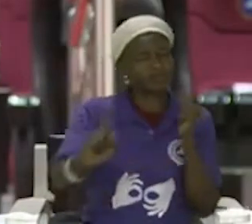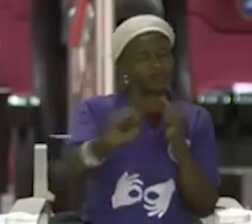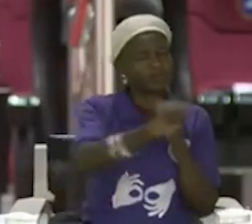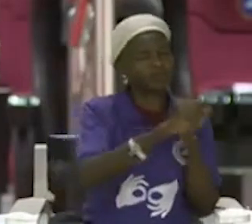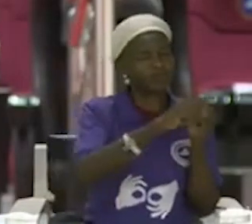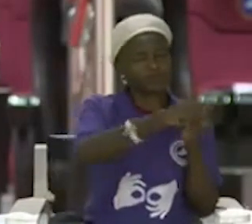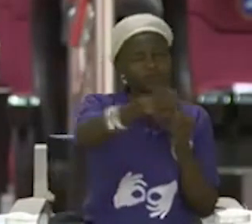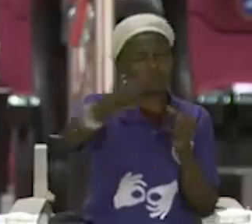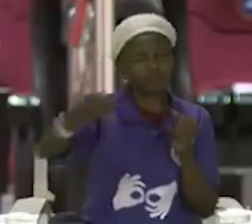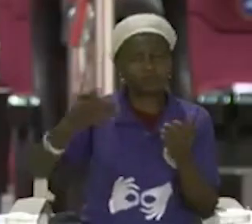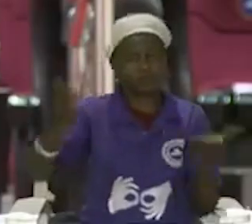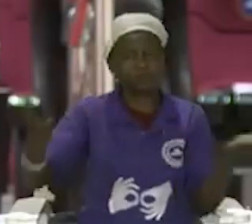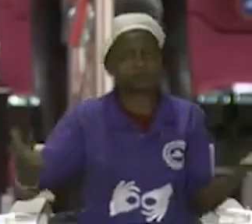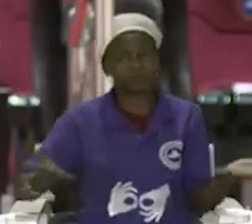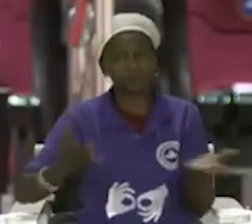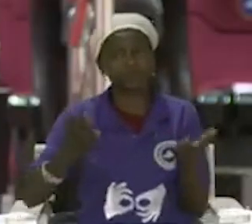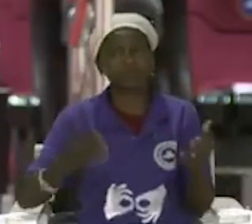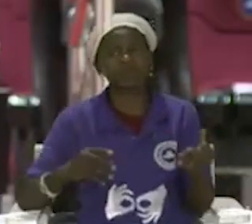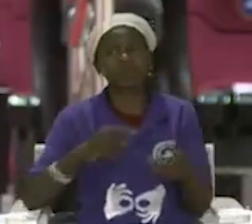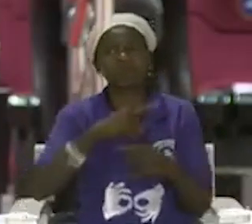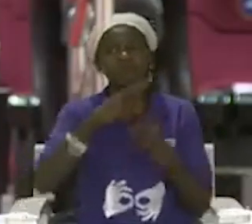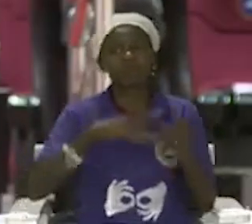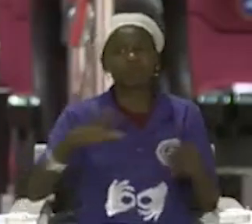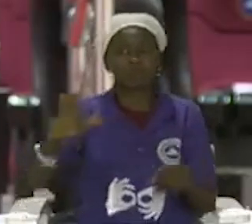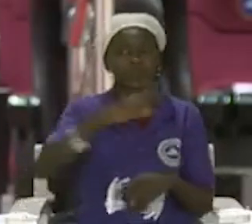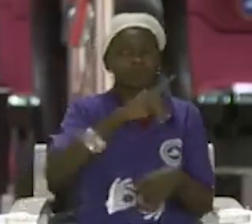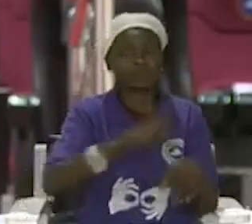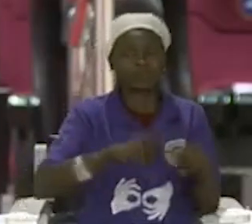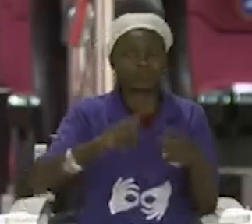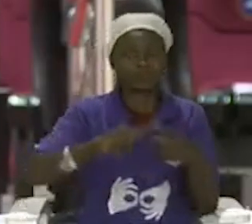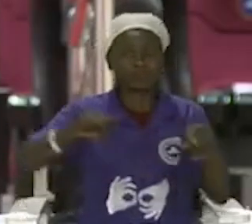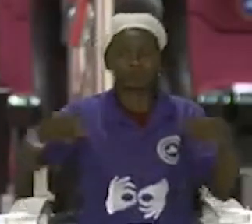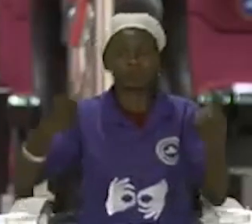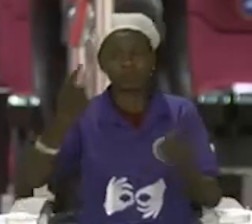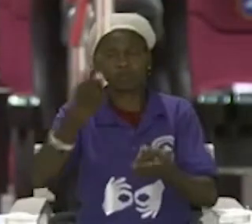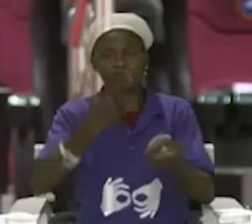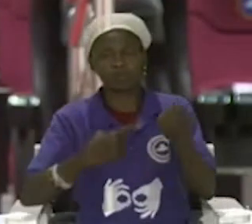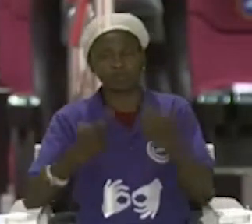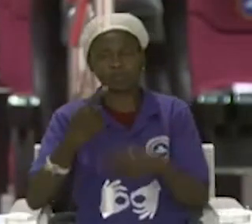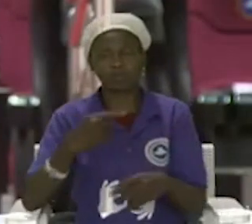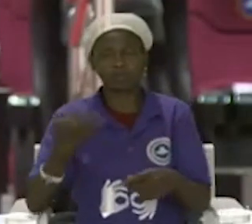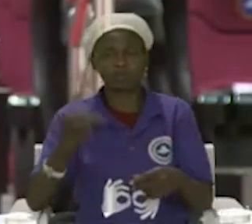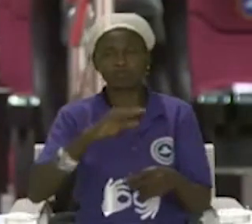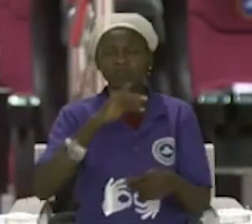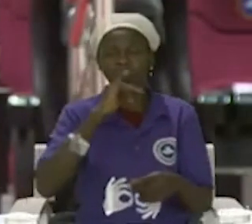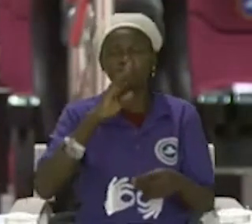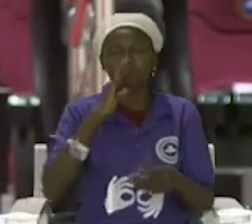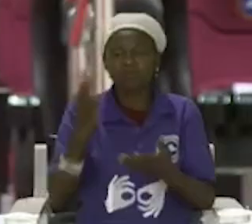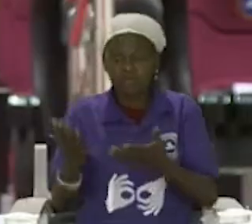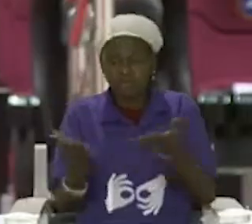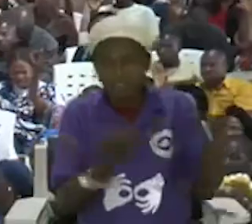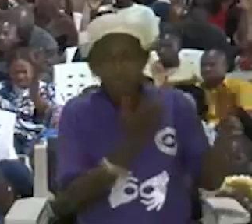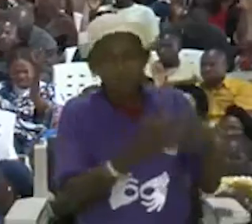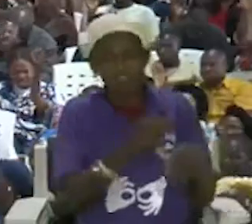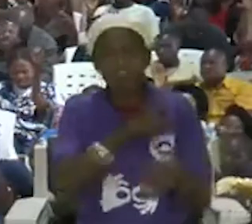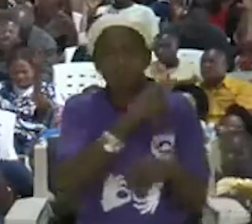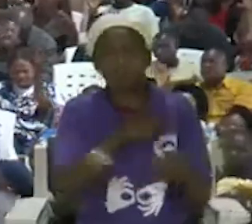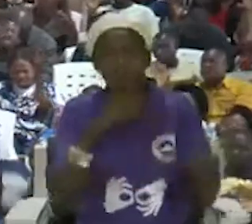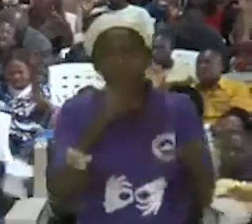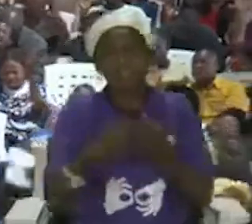here. When your time to go comes, they will not be carrying you from hospital to